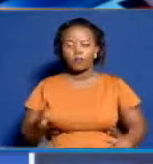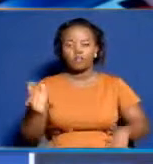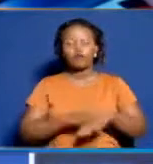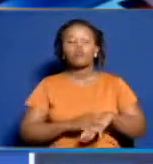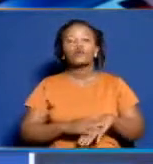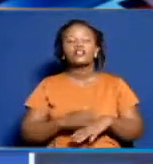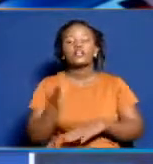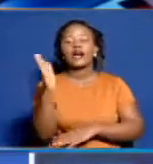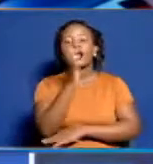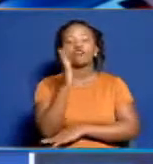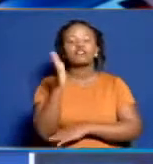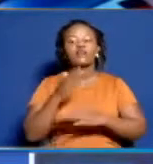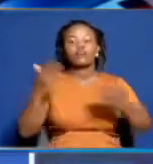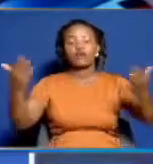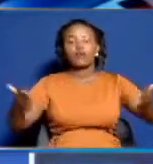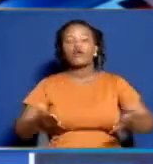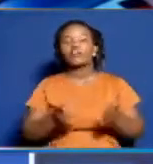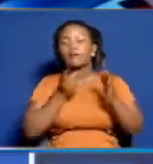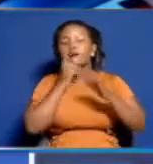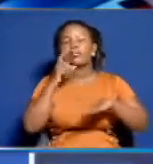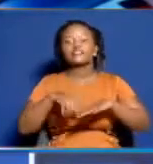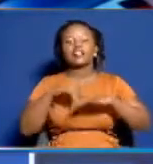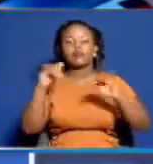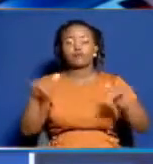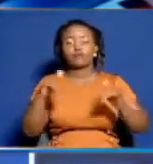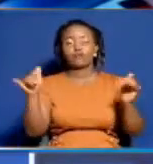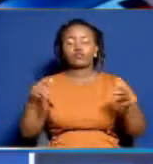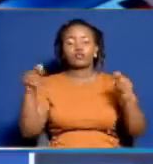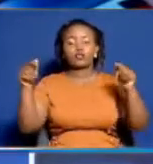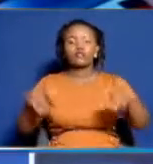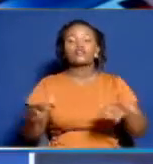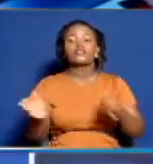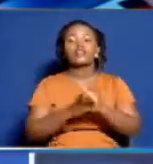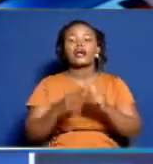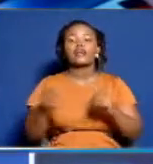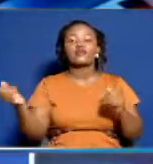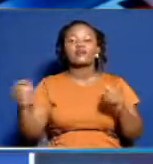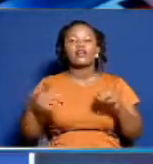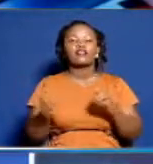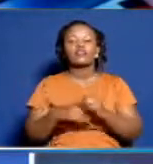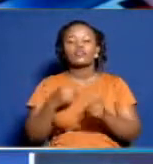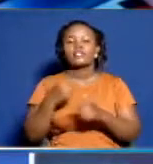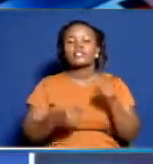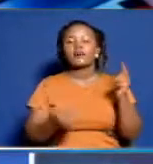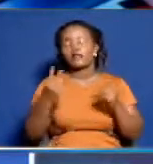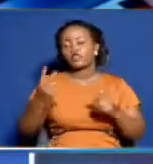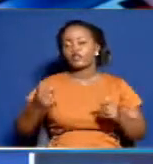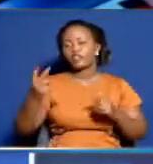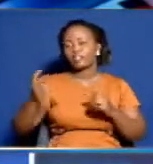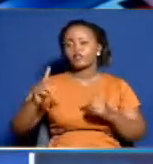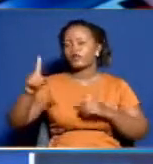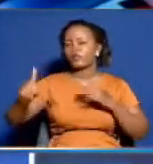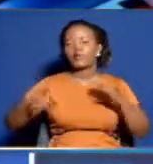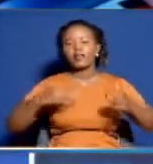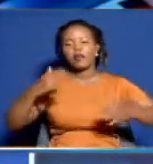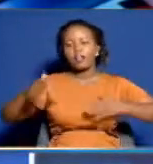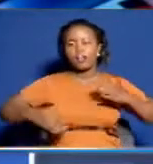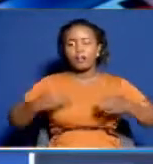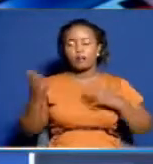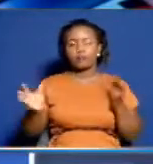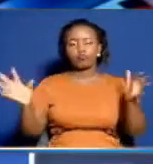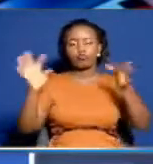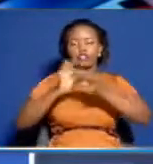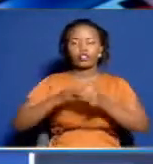Welcome to Channel One Lunchtime News on this ninth day of June 2021. Glad you could make time for us, time